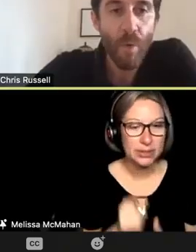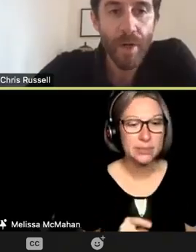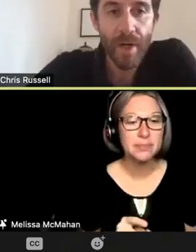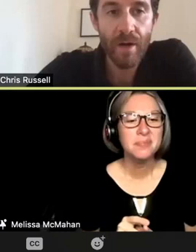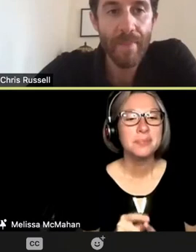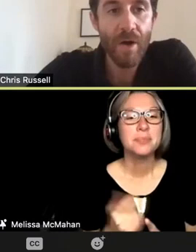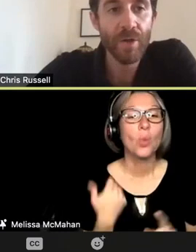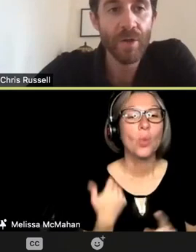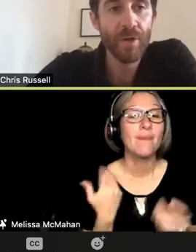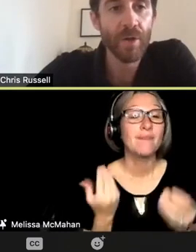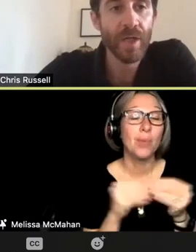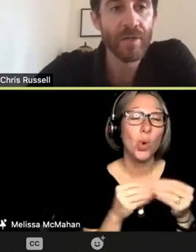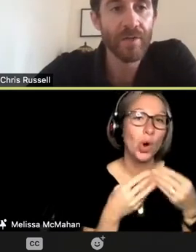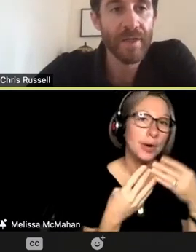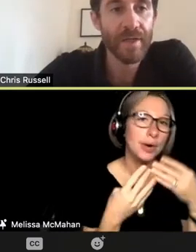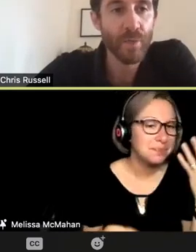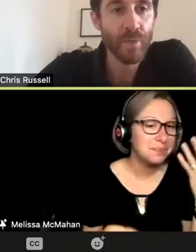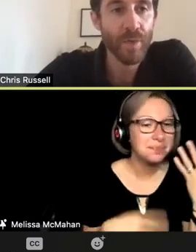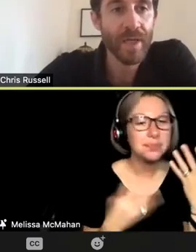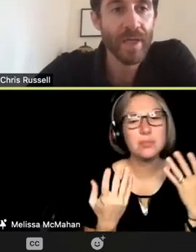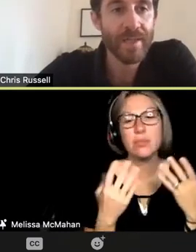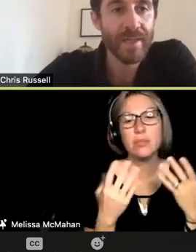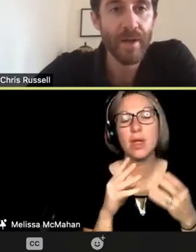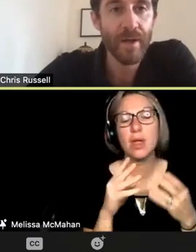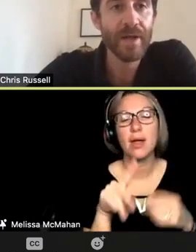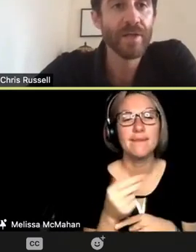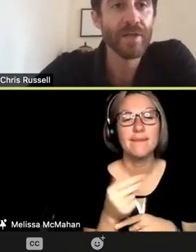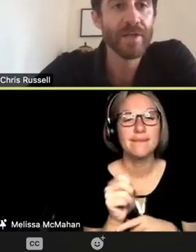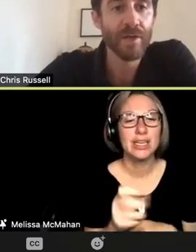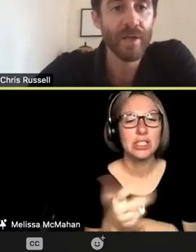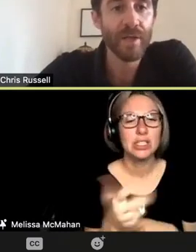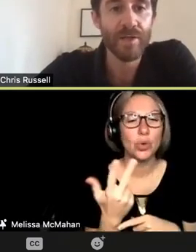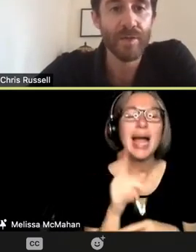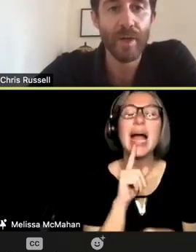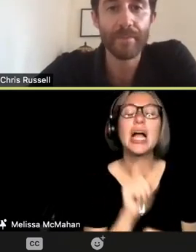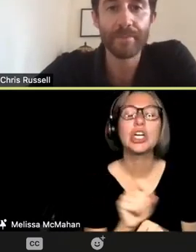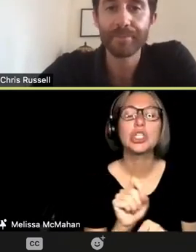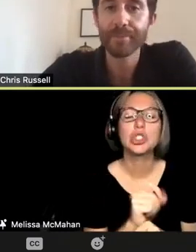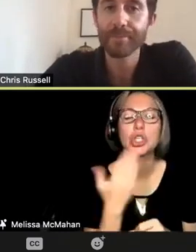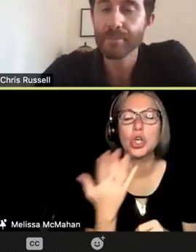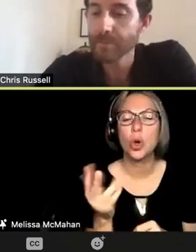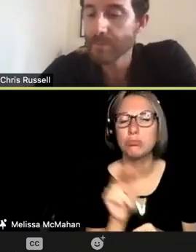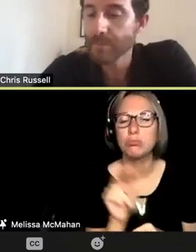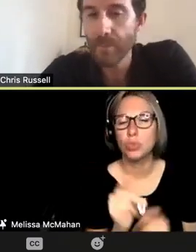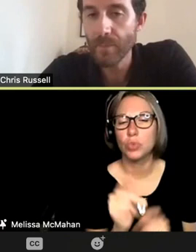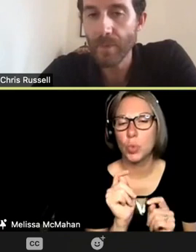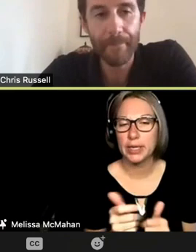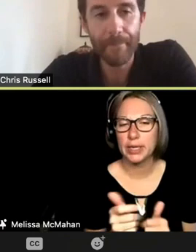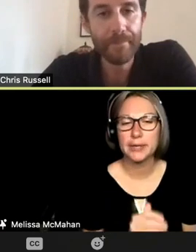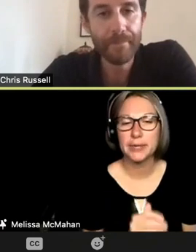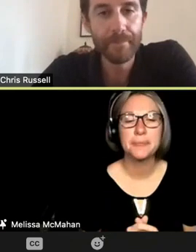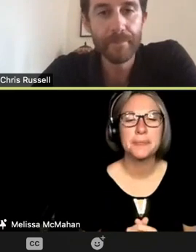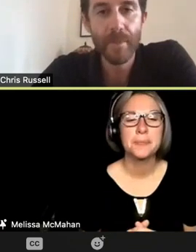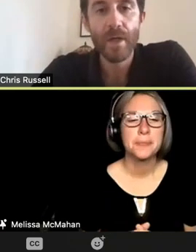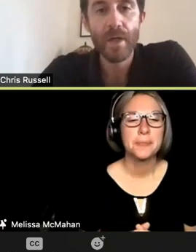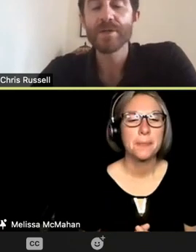We have more here about, looking into phase 3, et cetera. Actually, let's look at this real quick.